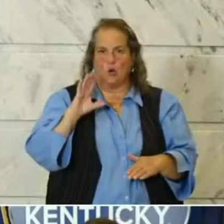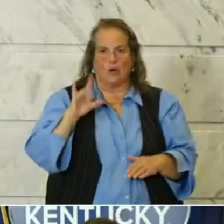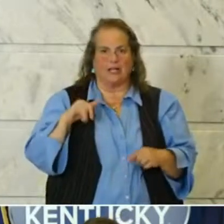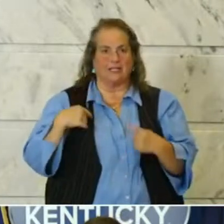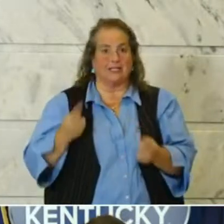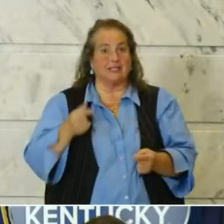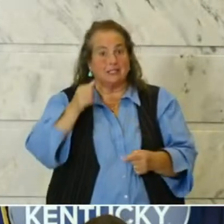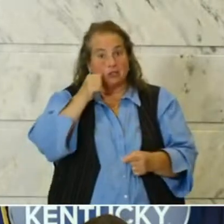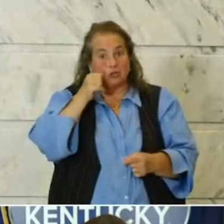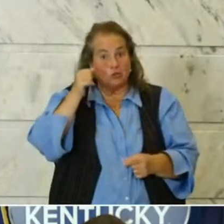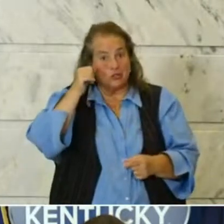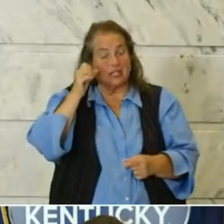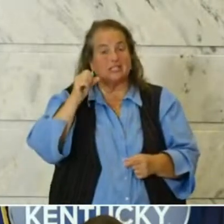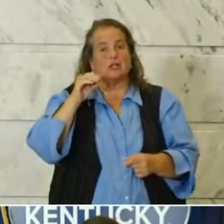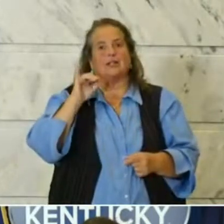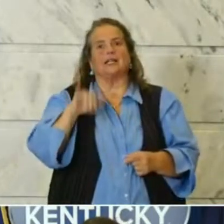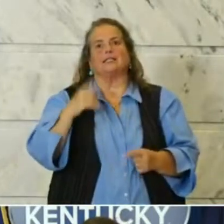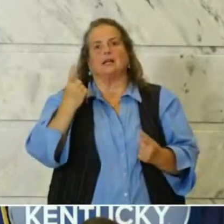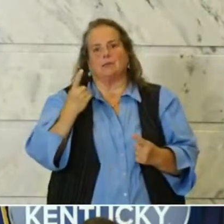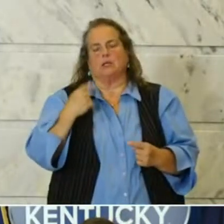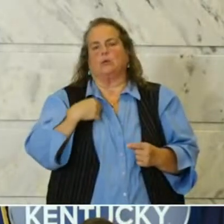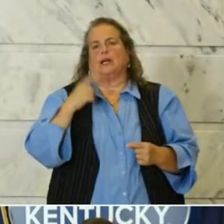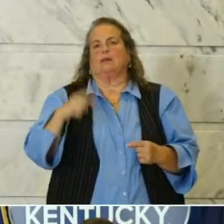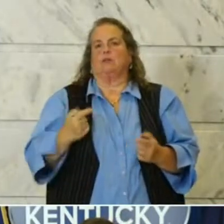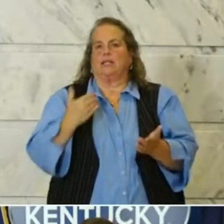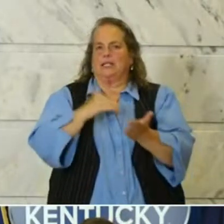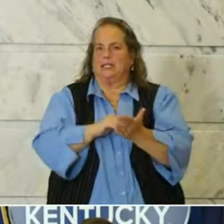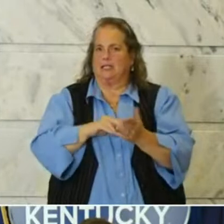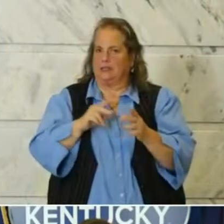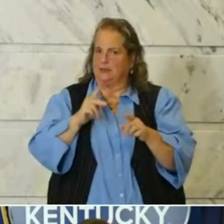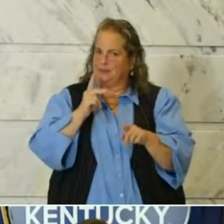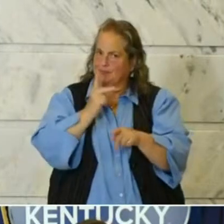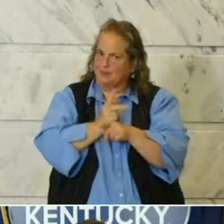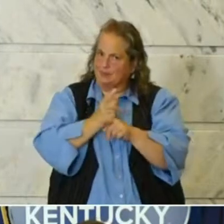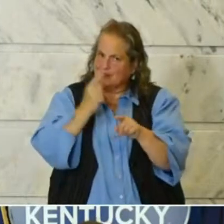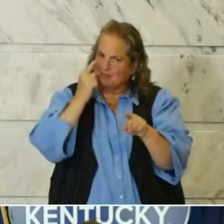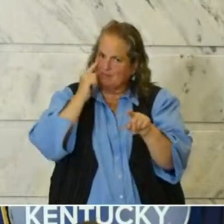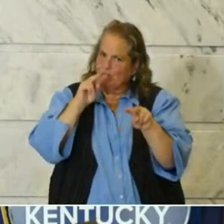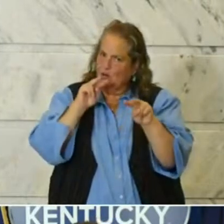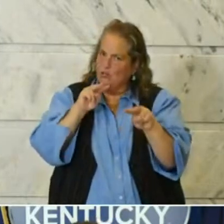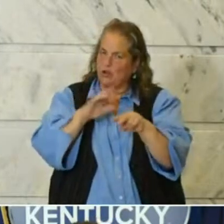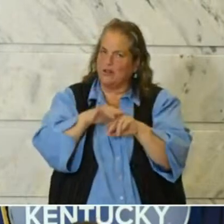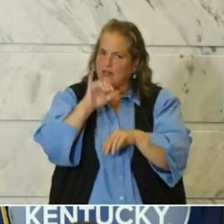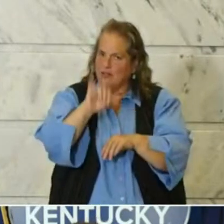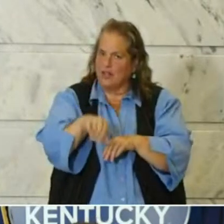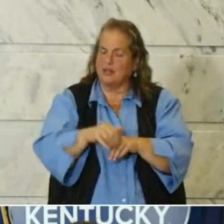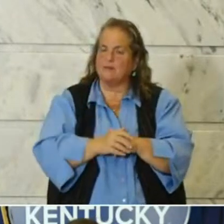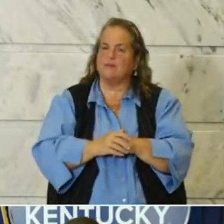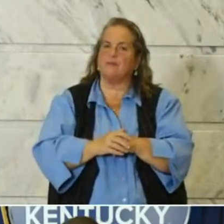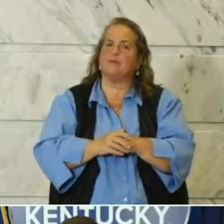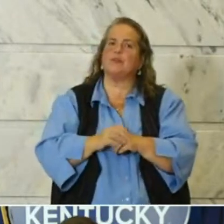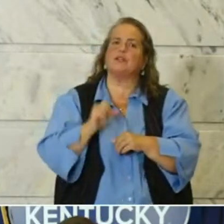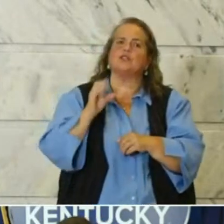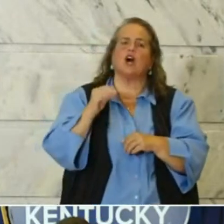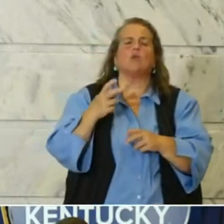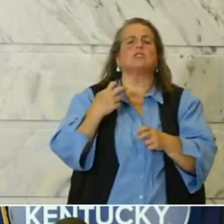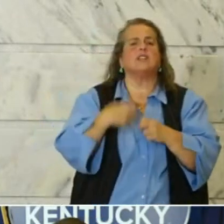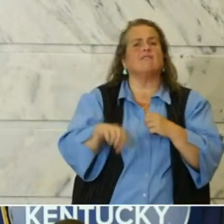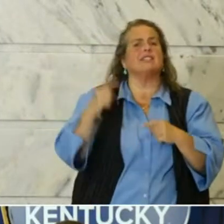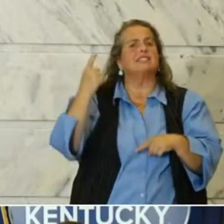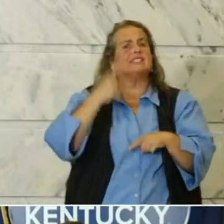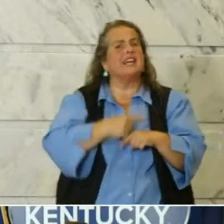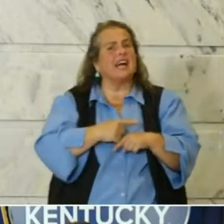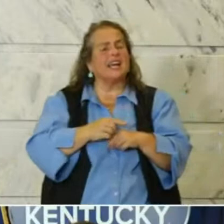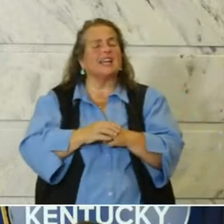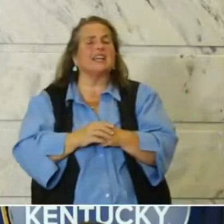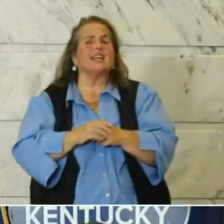yesterday. So that's something we are, again, going to keep a close eye on. So a tougher day in terms